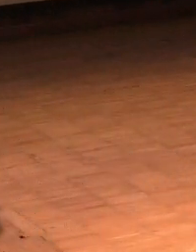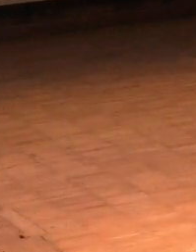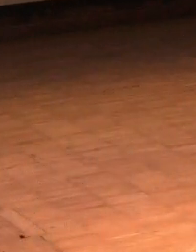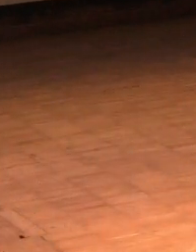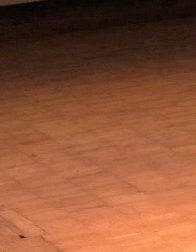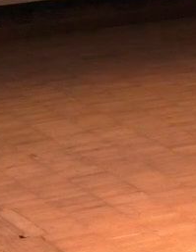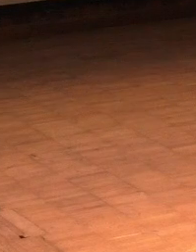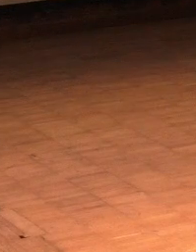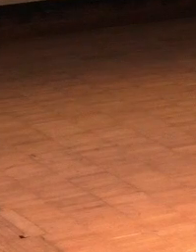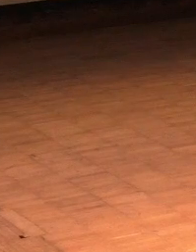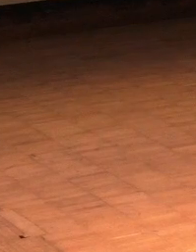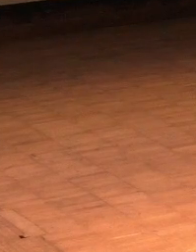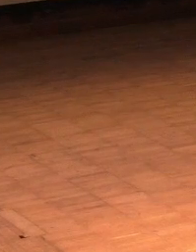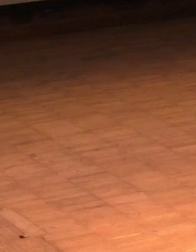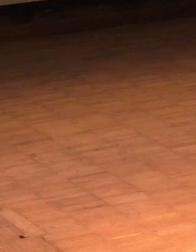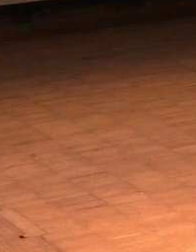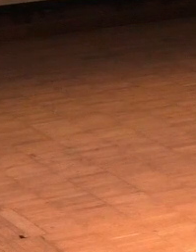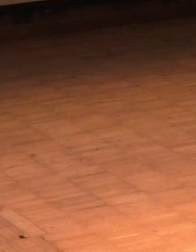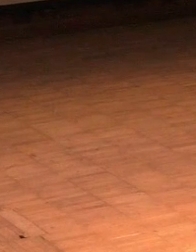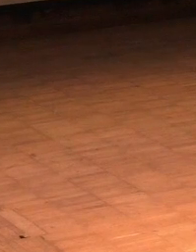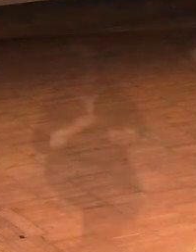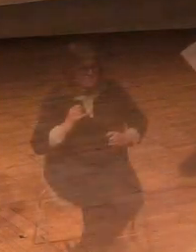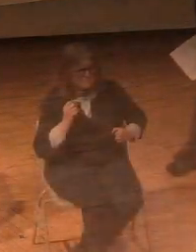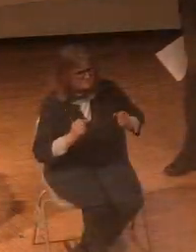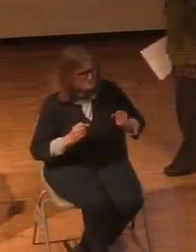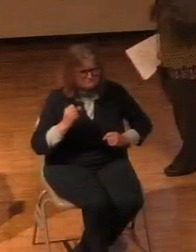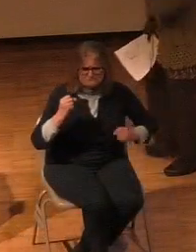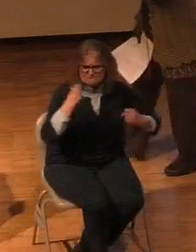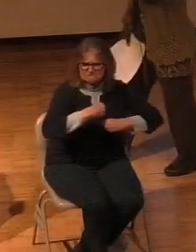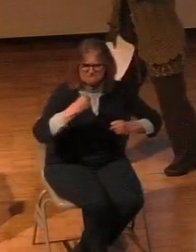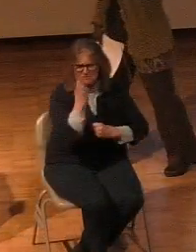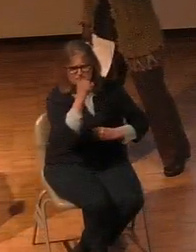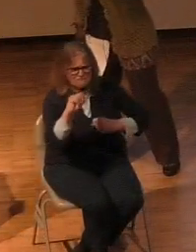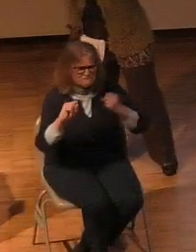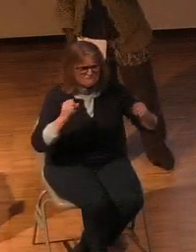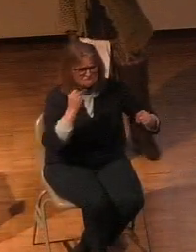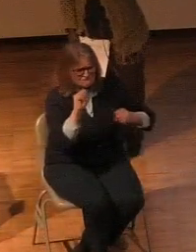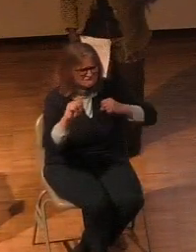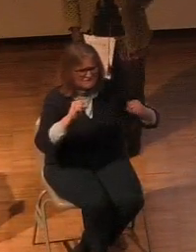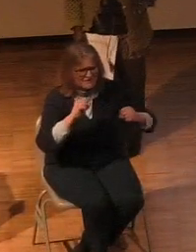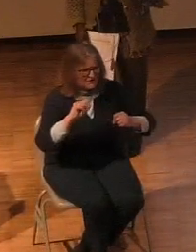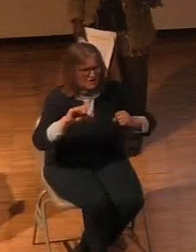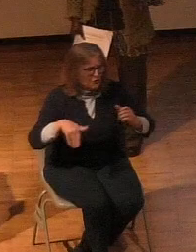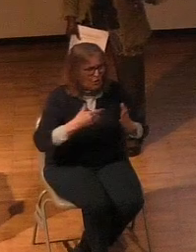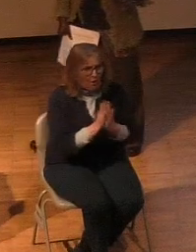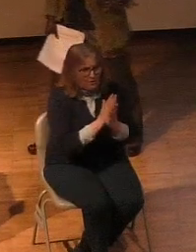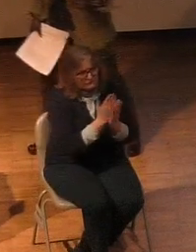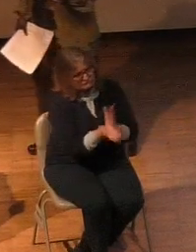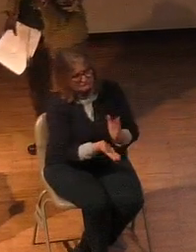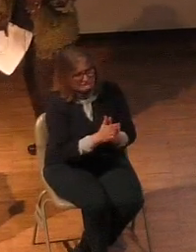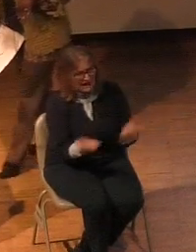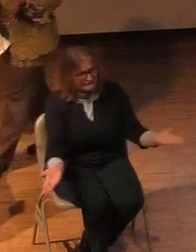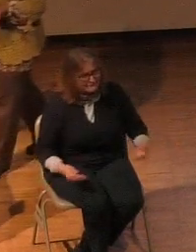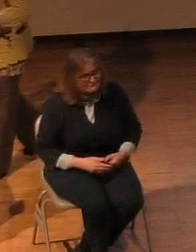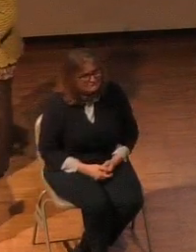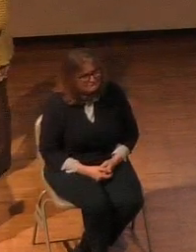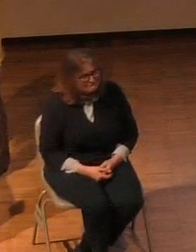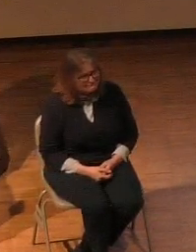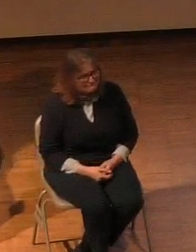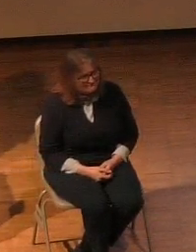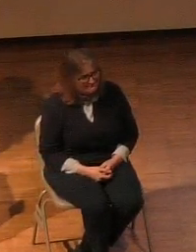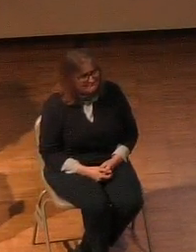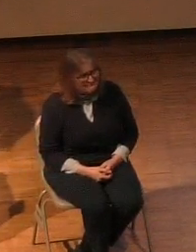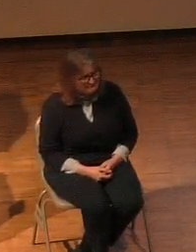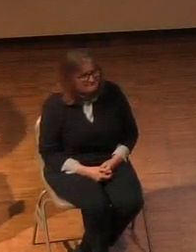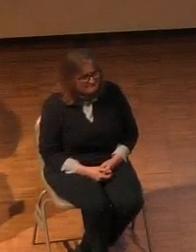it's hilarious because the robots are resisting and revolting that entire freaking novel. Right? So,